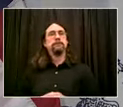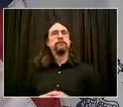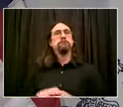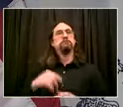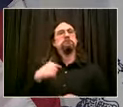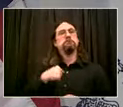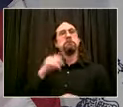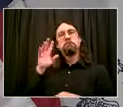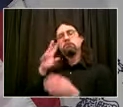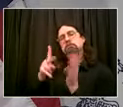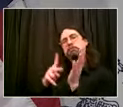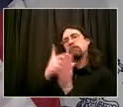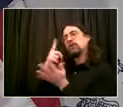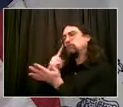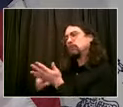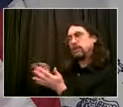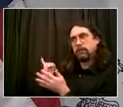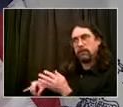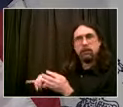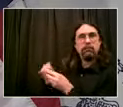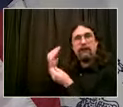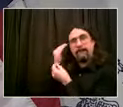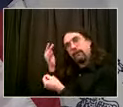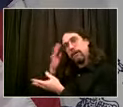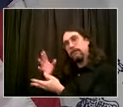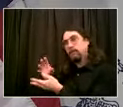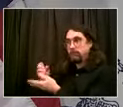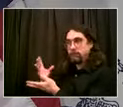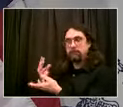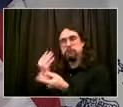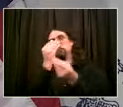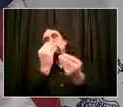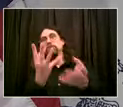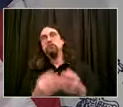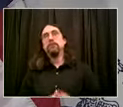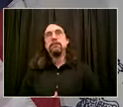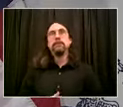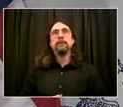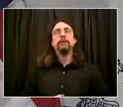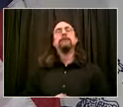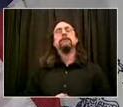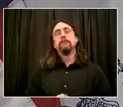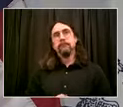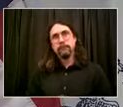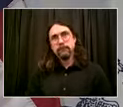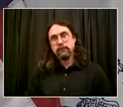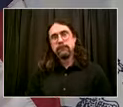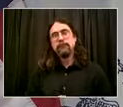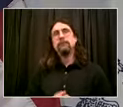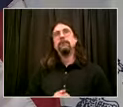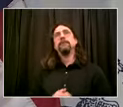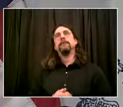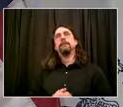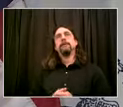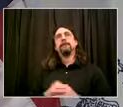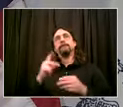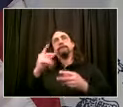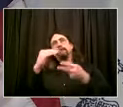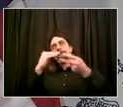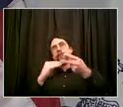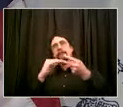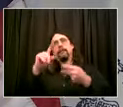Okay. So a different question then. Last week, the council heard a bill about noise from tourist helicopters, which is a crucial mental health